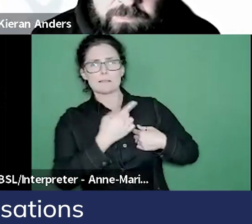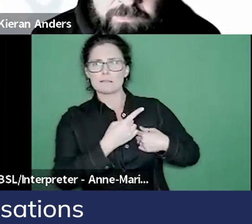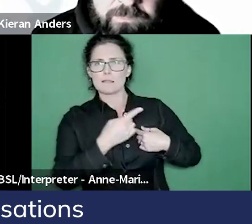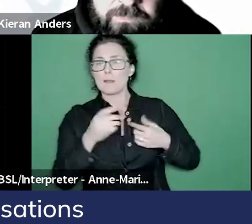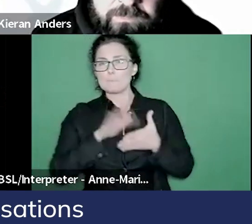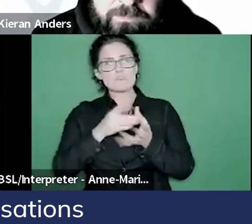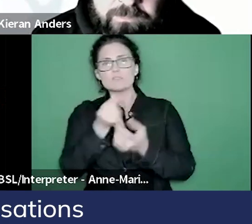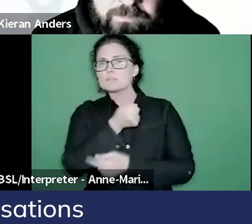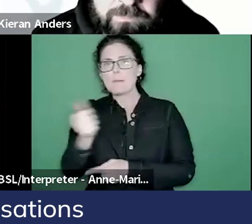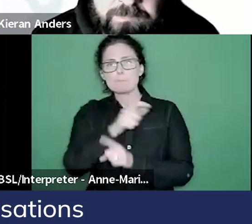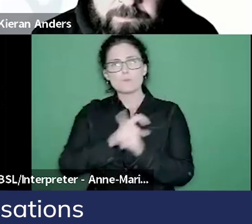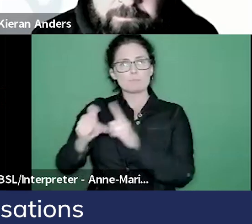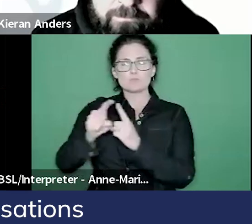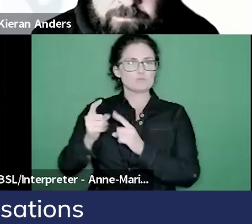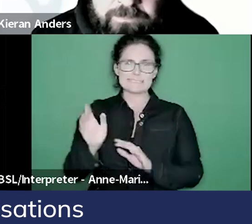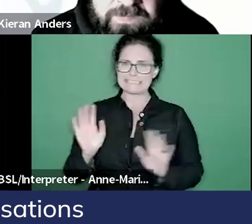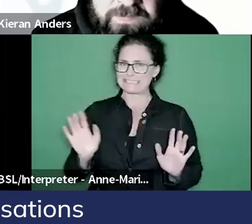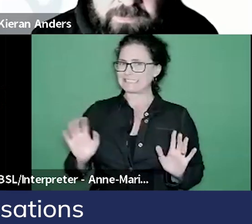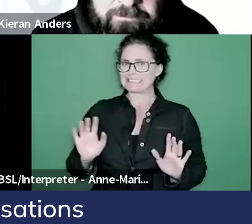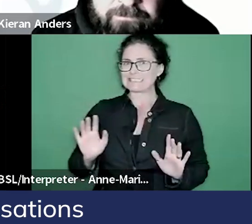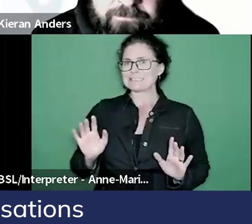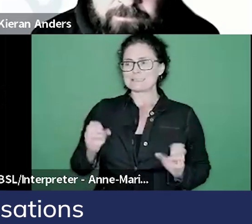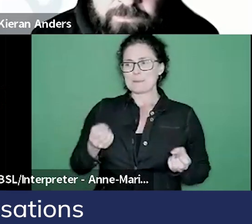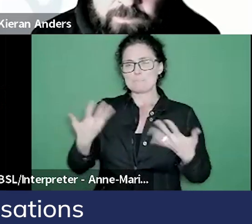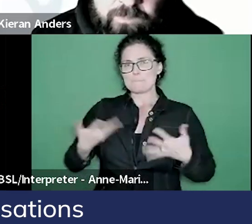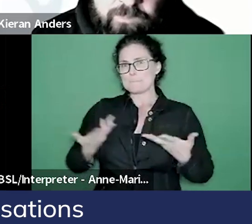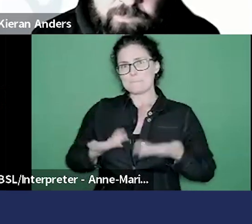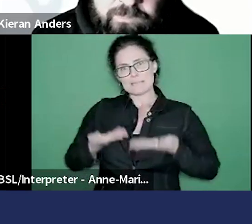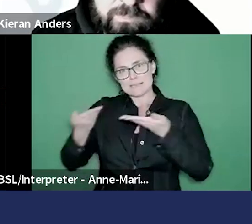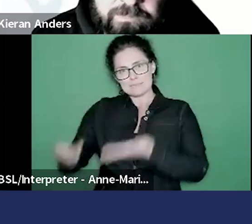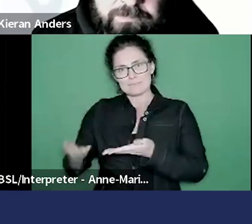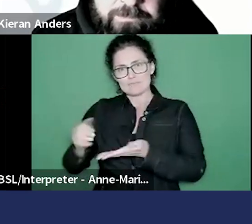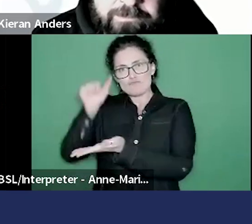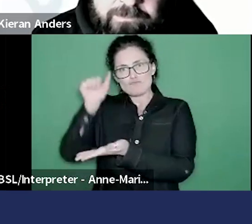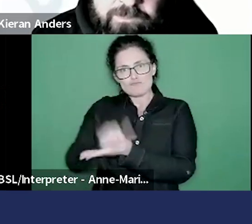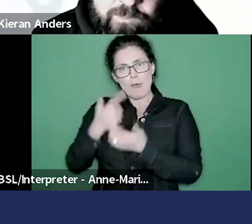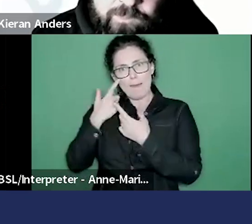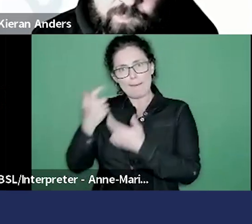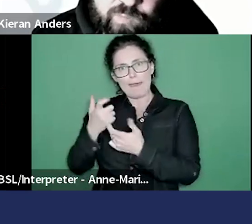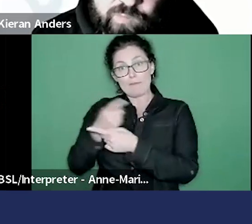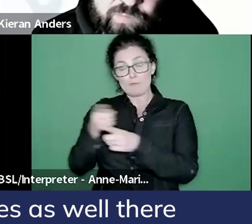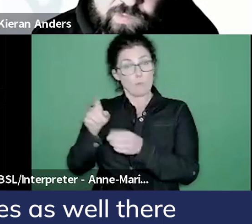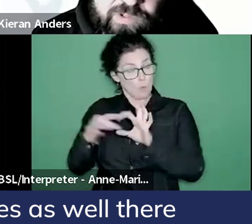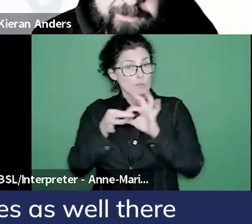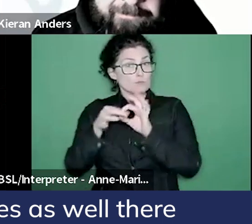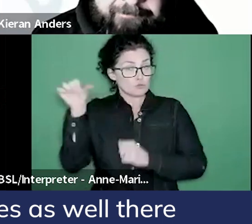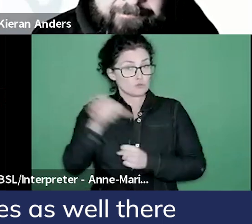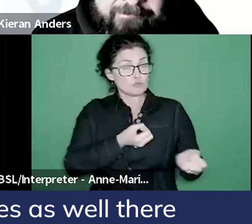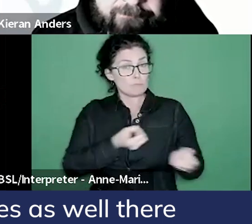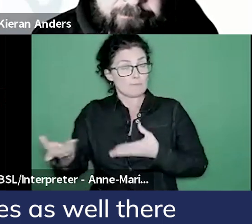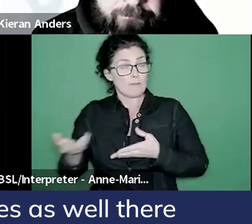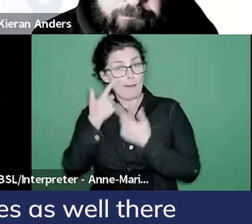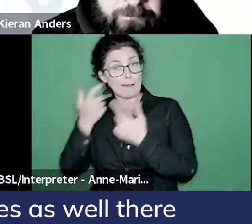haven't received help from organisations that should be able to provide that. In fact, it's been the opposite. And then you've got,